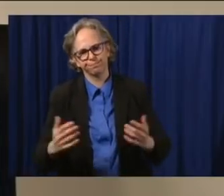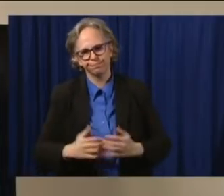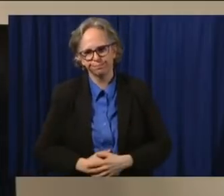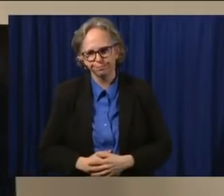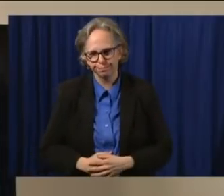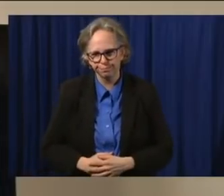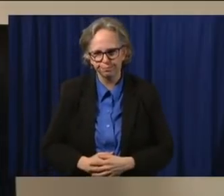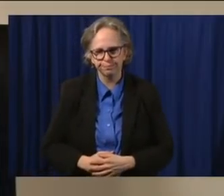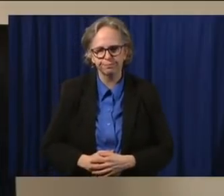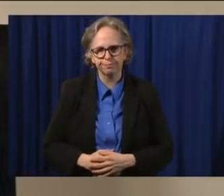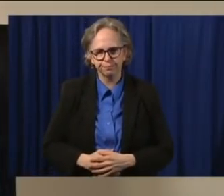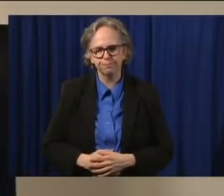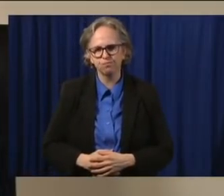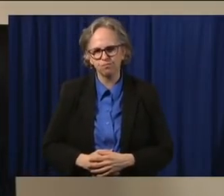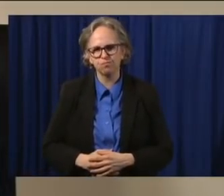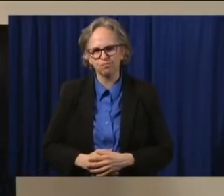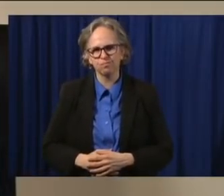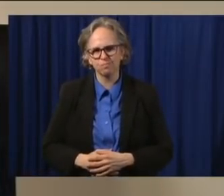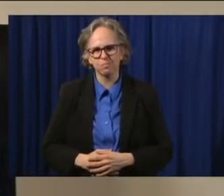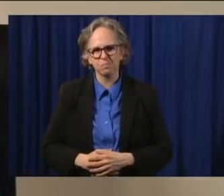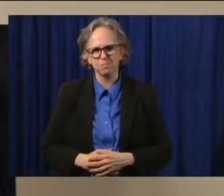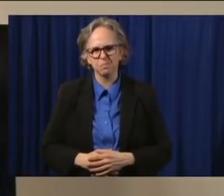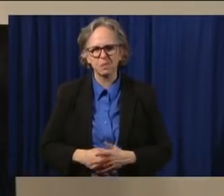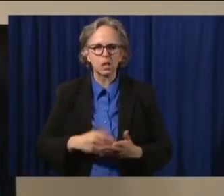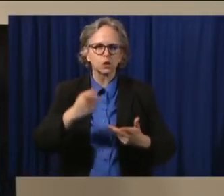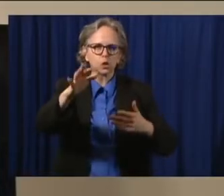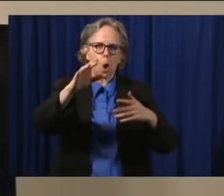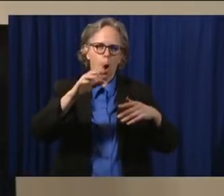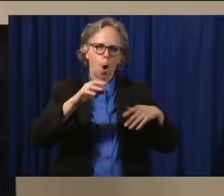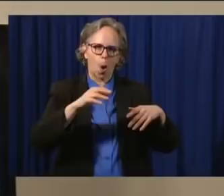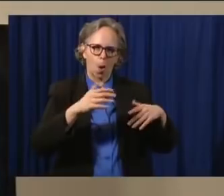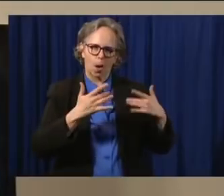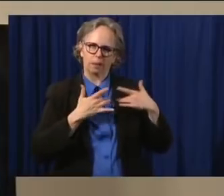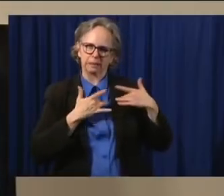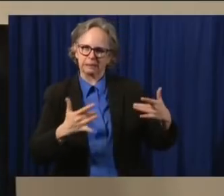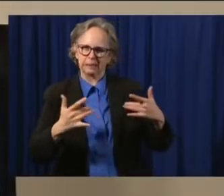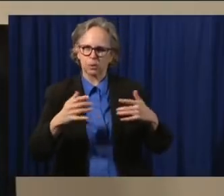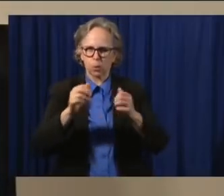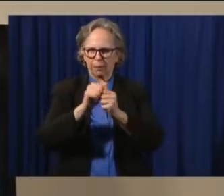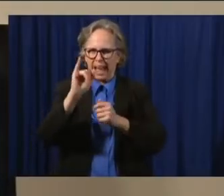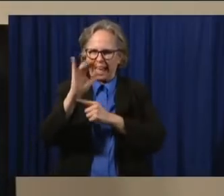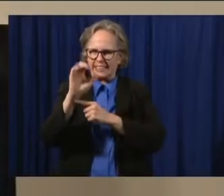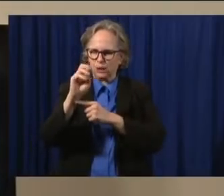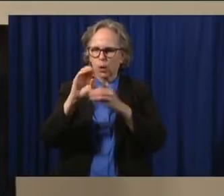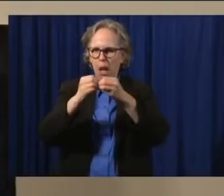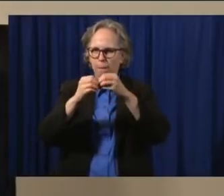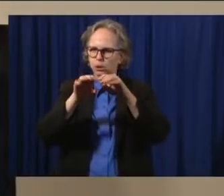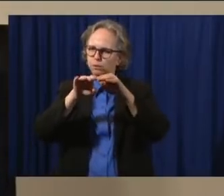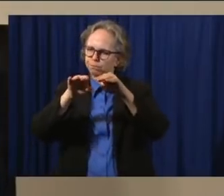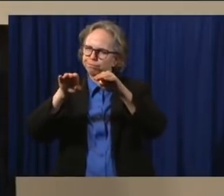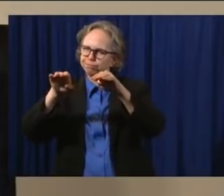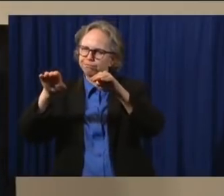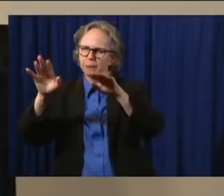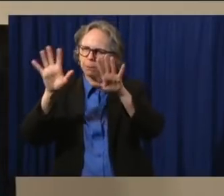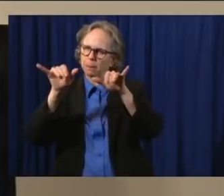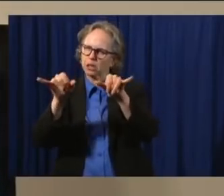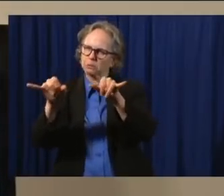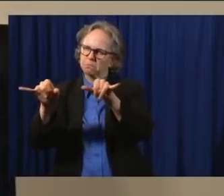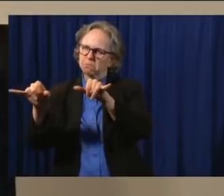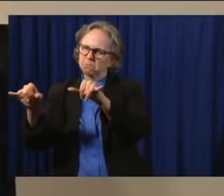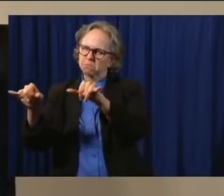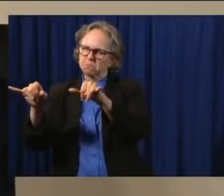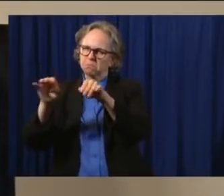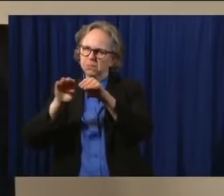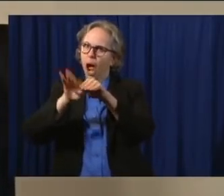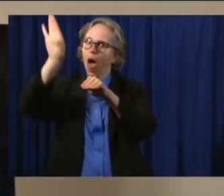in the numbers of COVID-related ICU visits. Next case. Great. Again, our